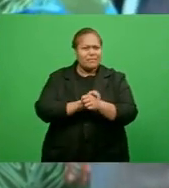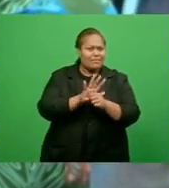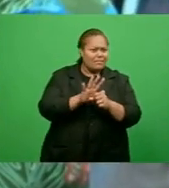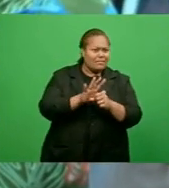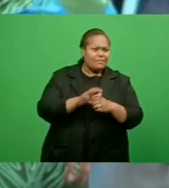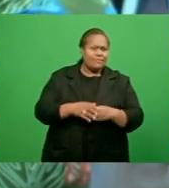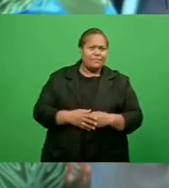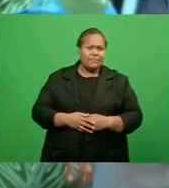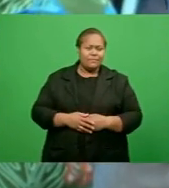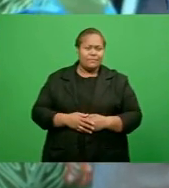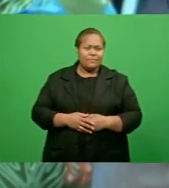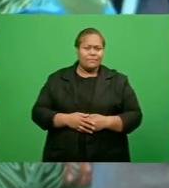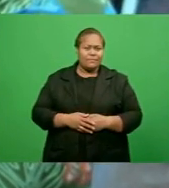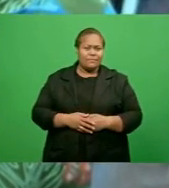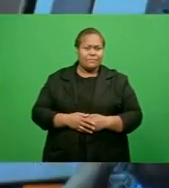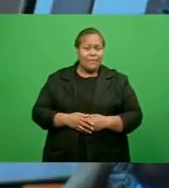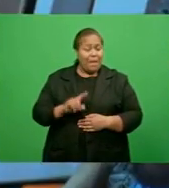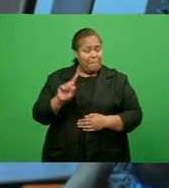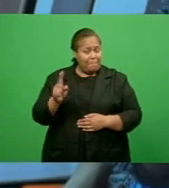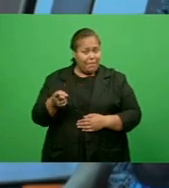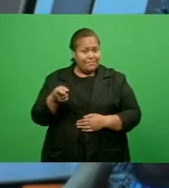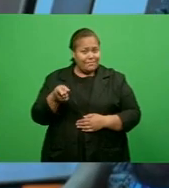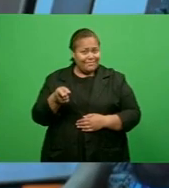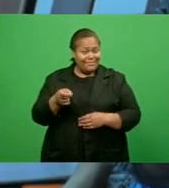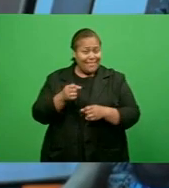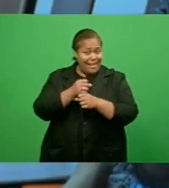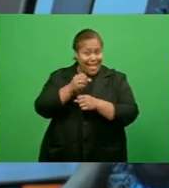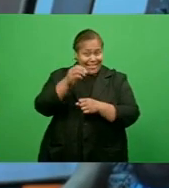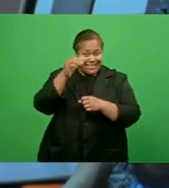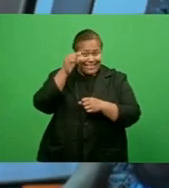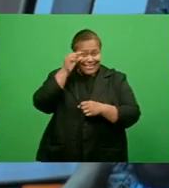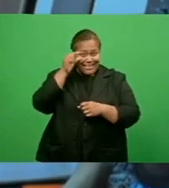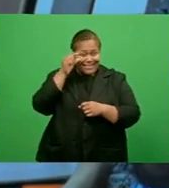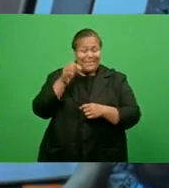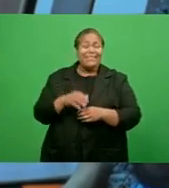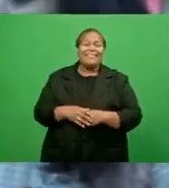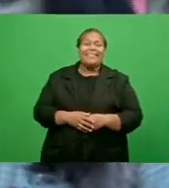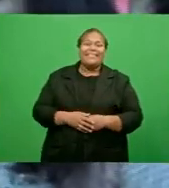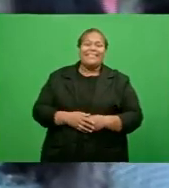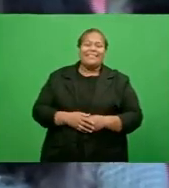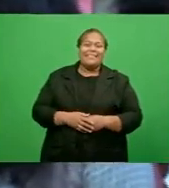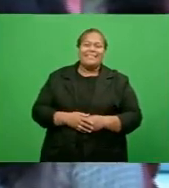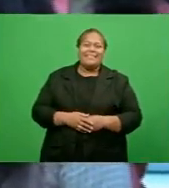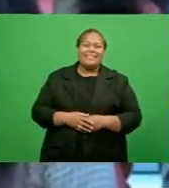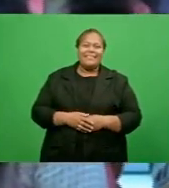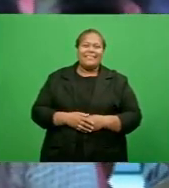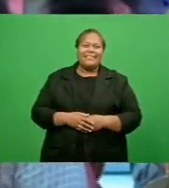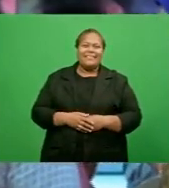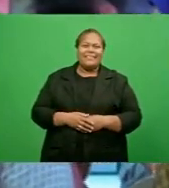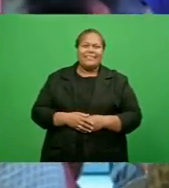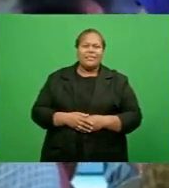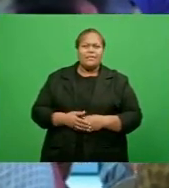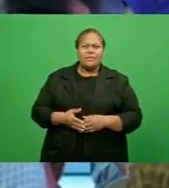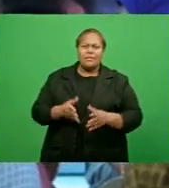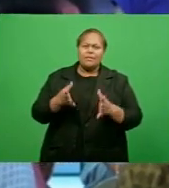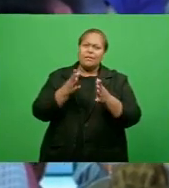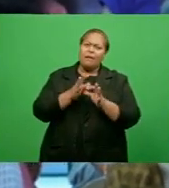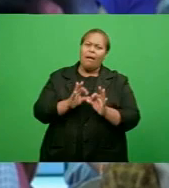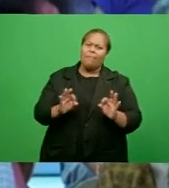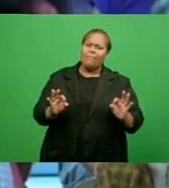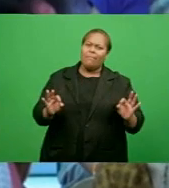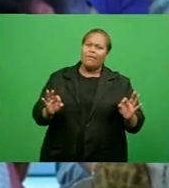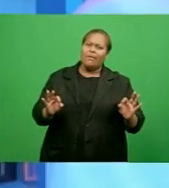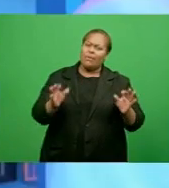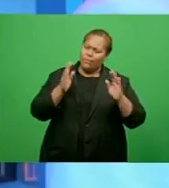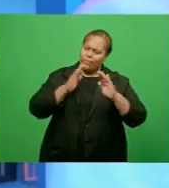Yet, thinking about Gandhiji and the calmness with which he dealt with